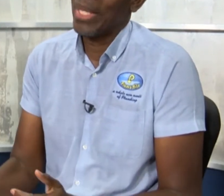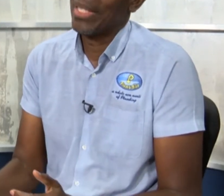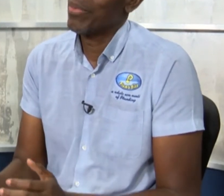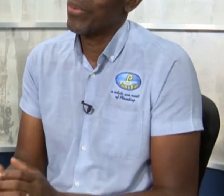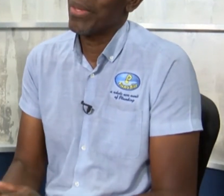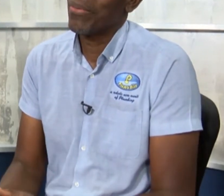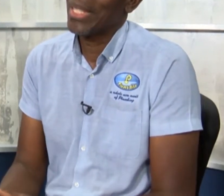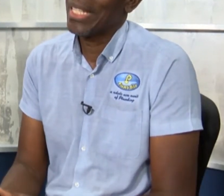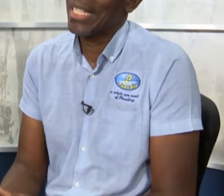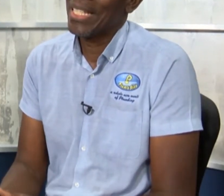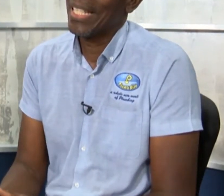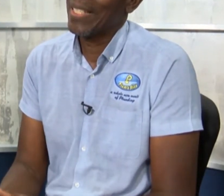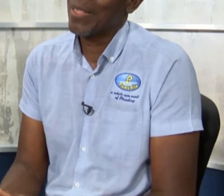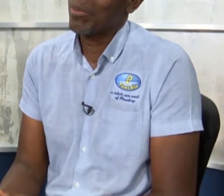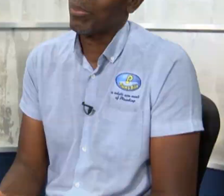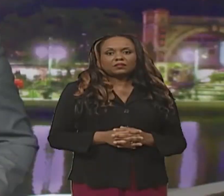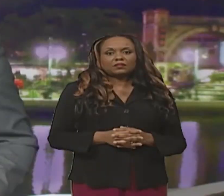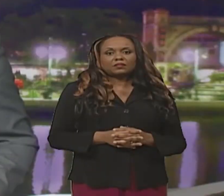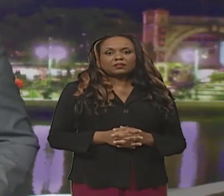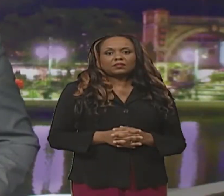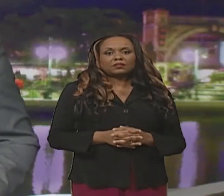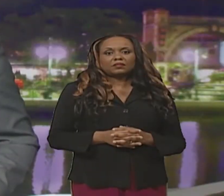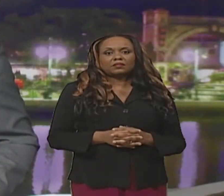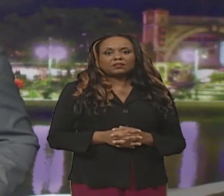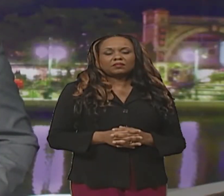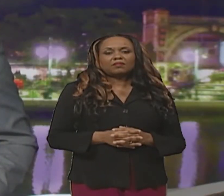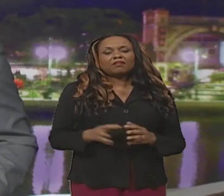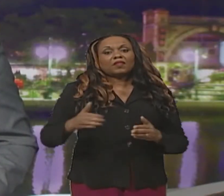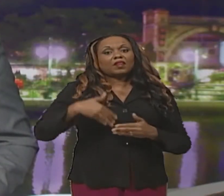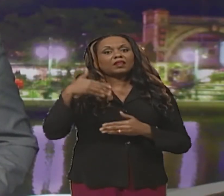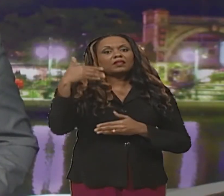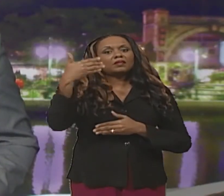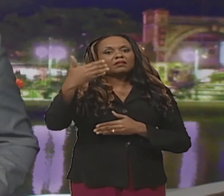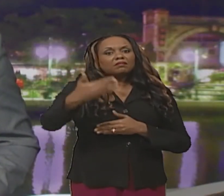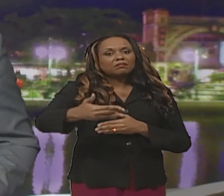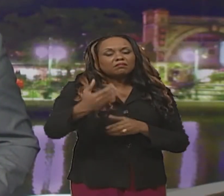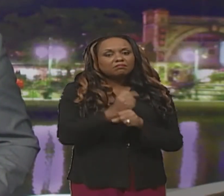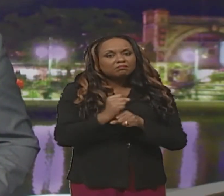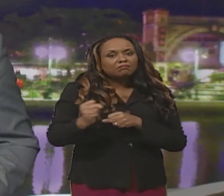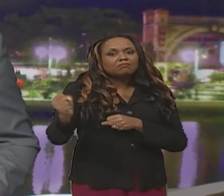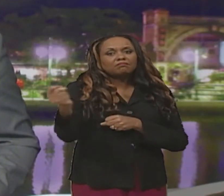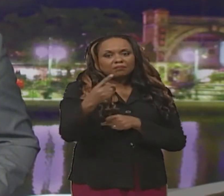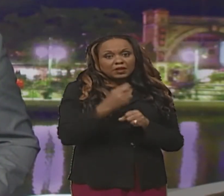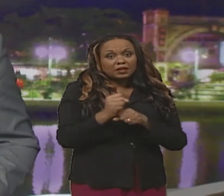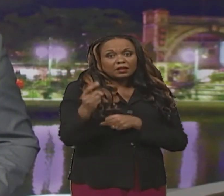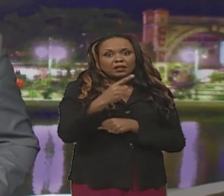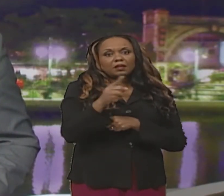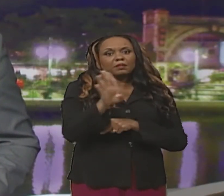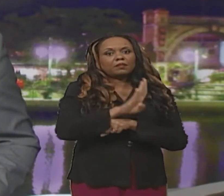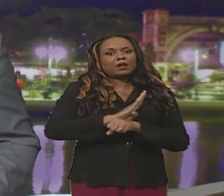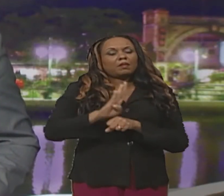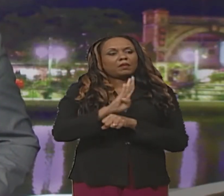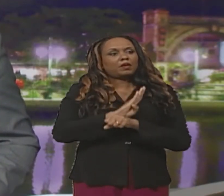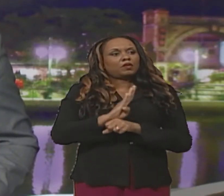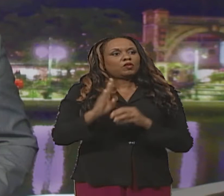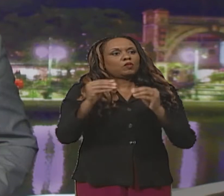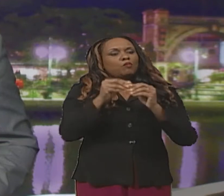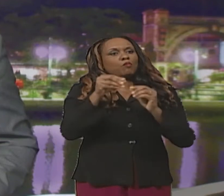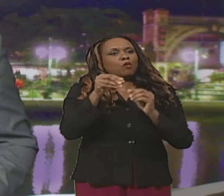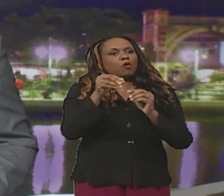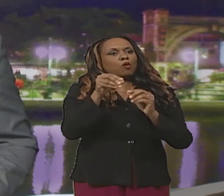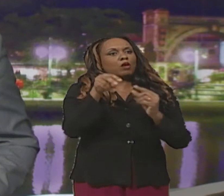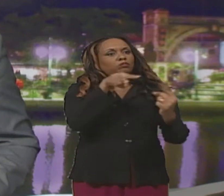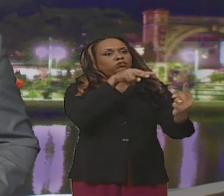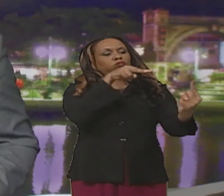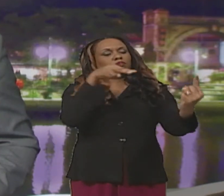and remaining faithful. In other news now, over the next year, Barbados' visibility as a premier travel